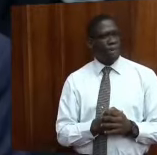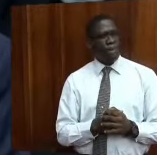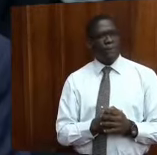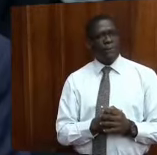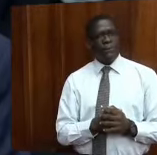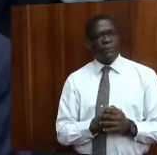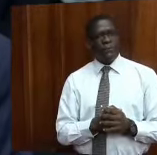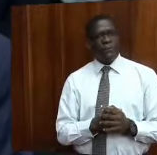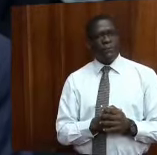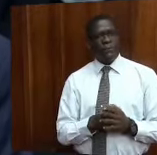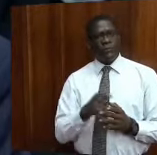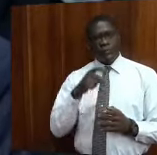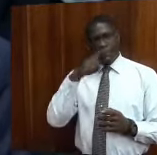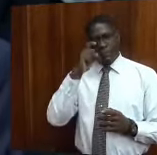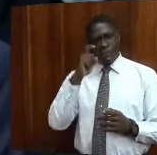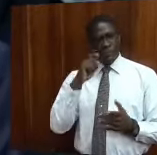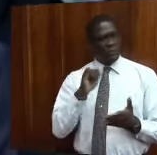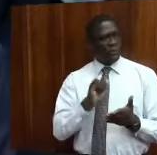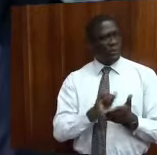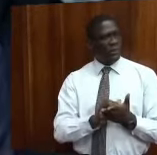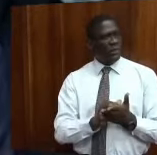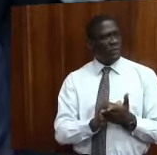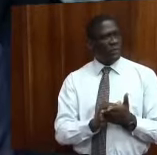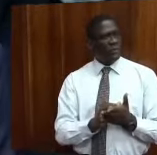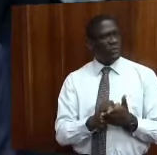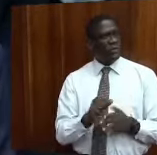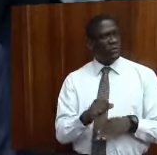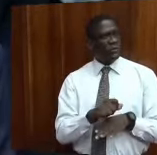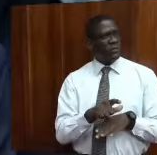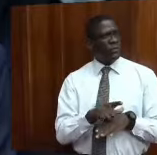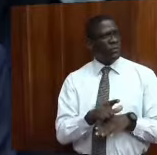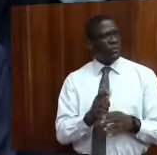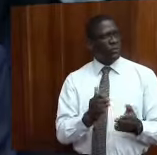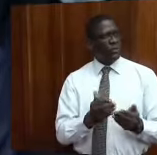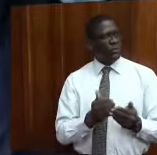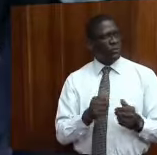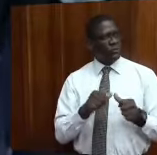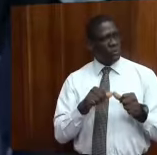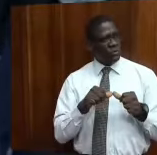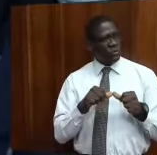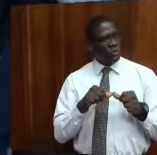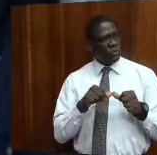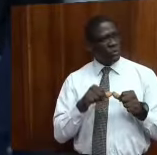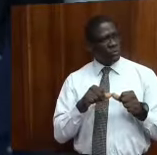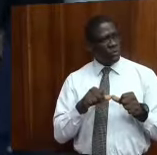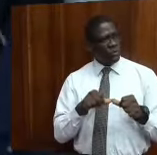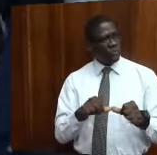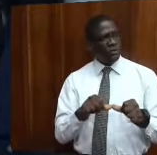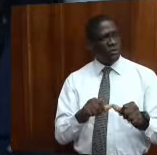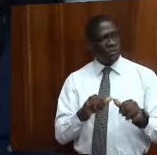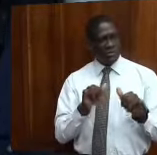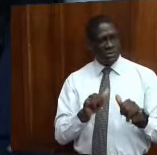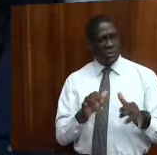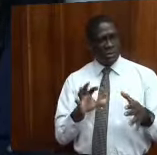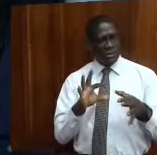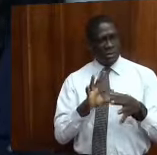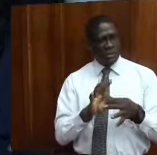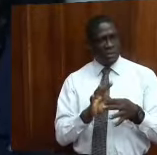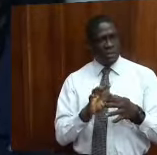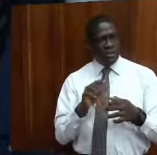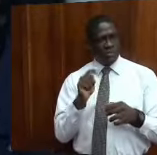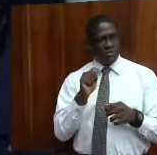We therefore wish to reaffirm our diplomatic support to the government of Republic of China, Taiwan.